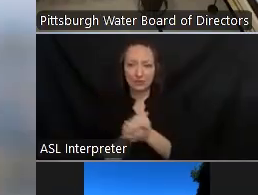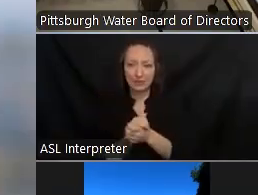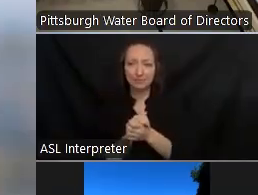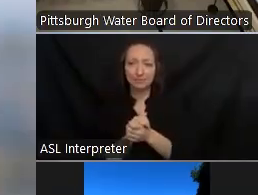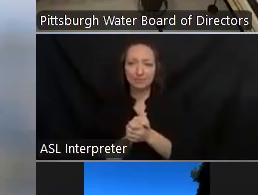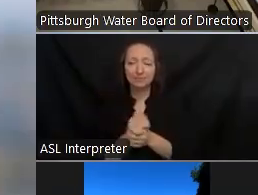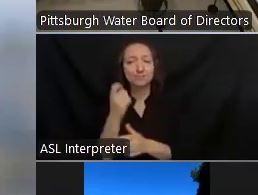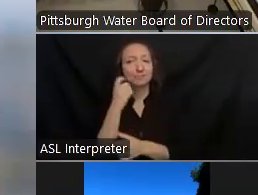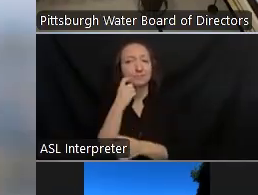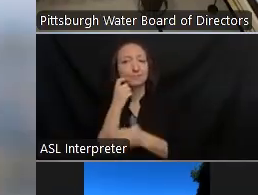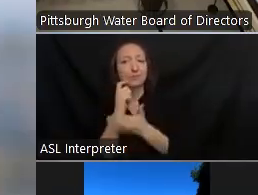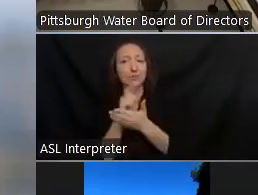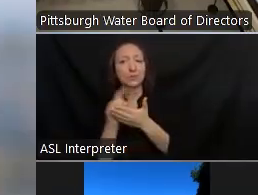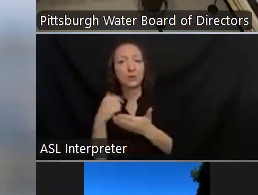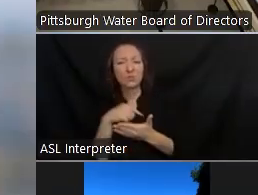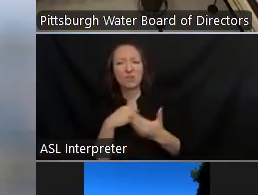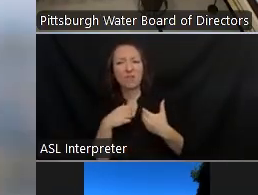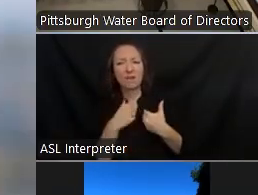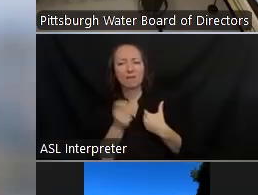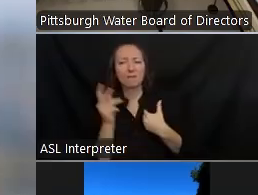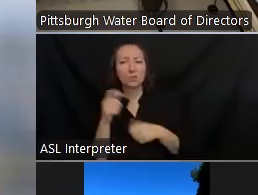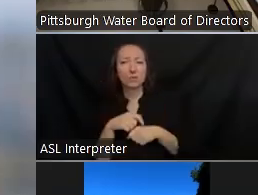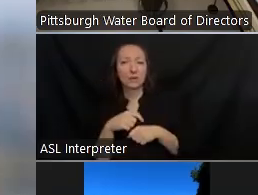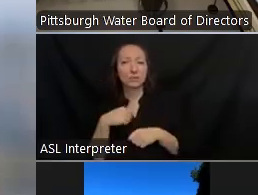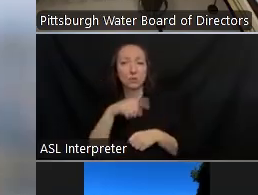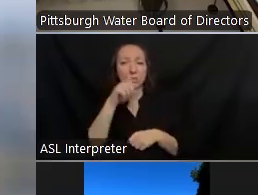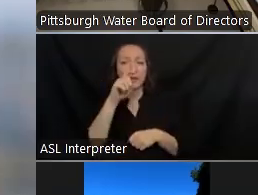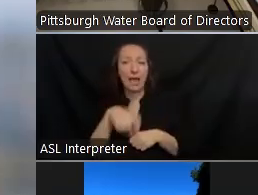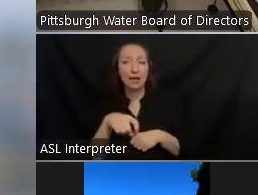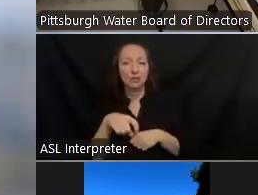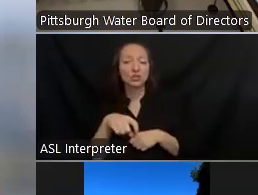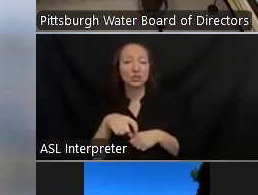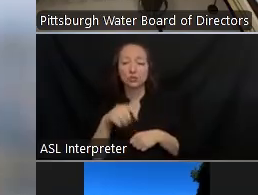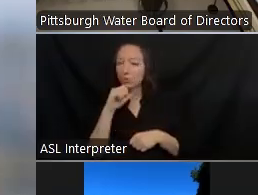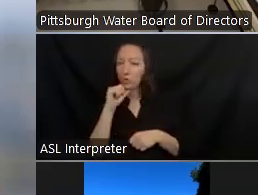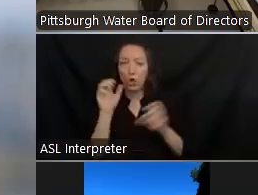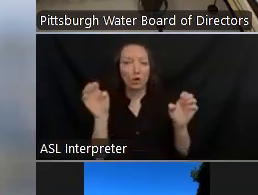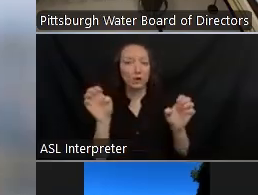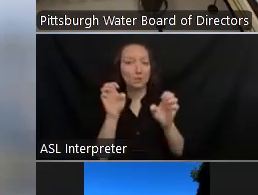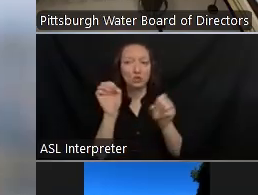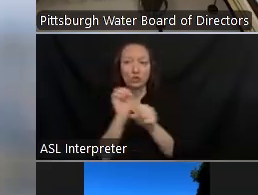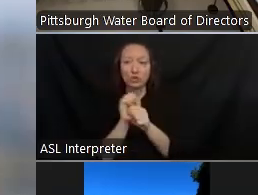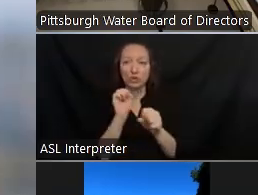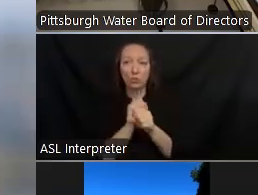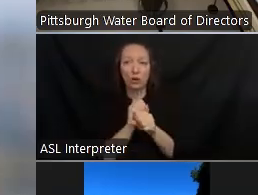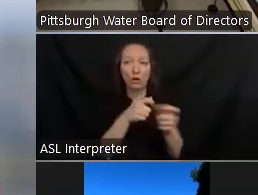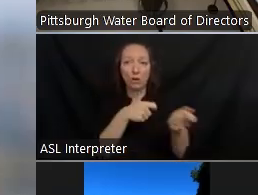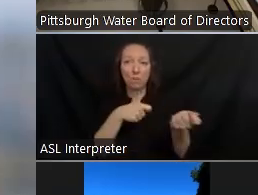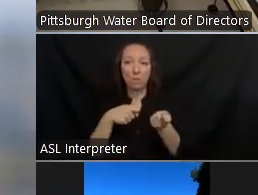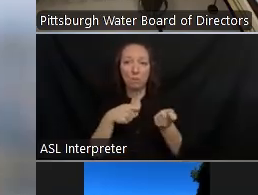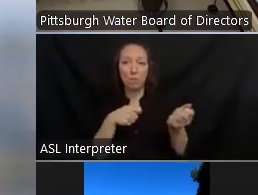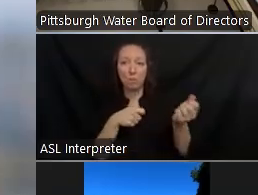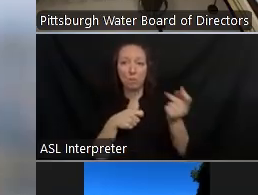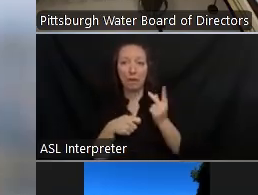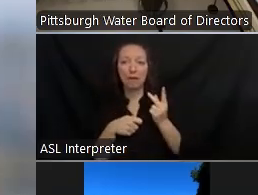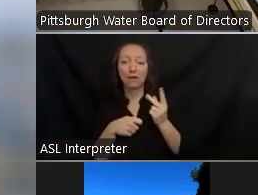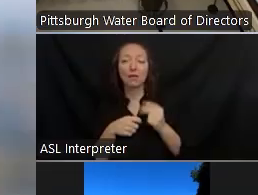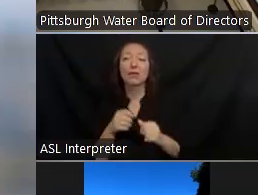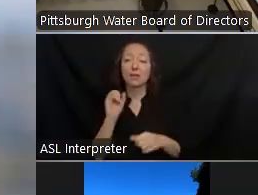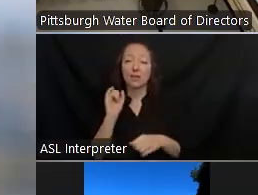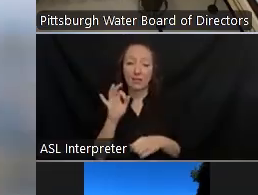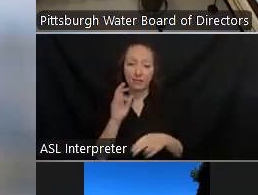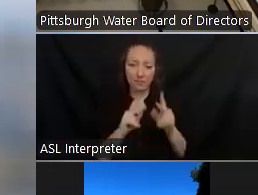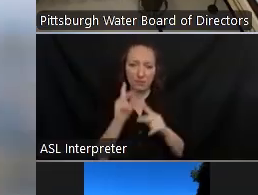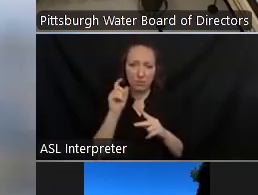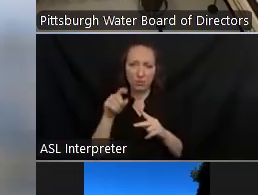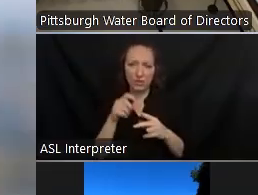week, we did have a couple of times where we scaled back some of our non-emergency work. We may have still had some folks out, like if they need to, drive their car,